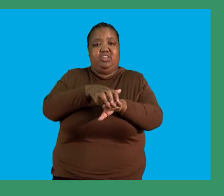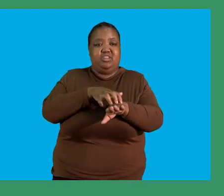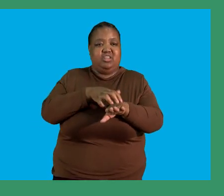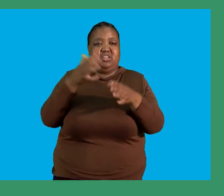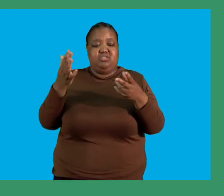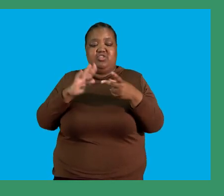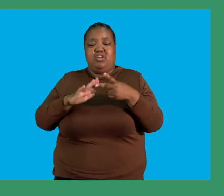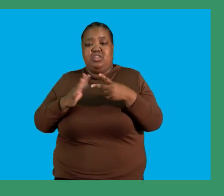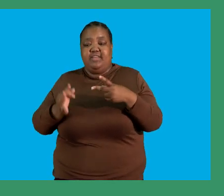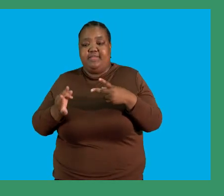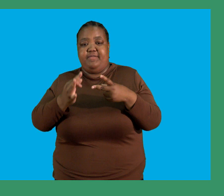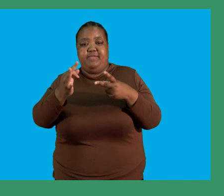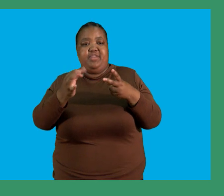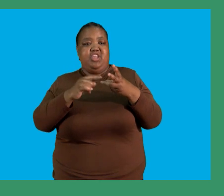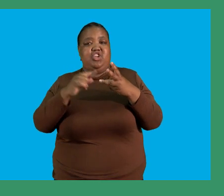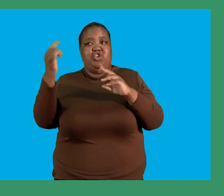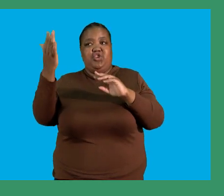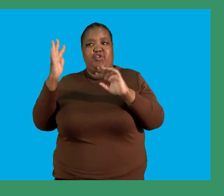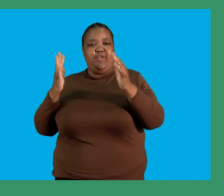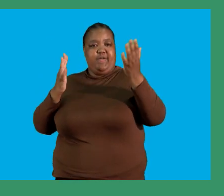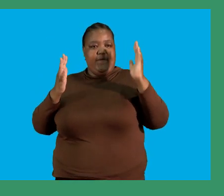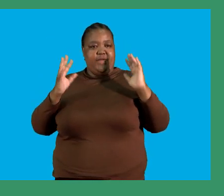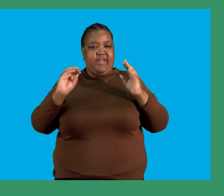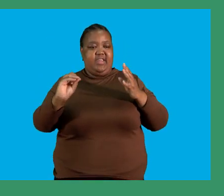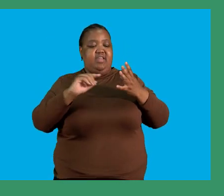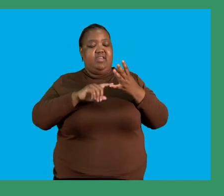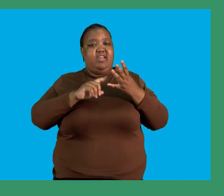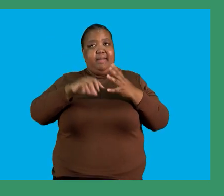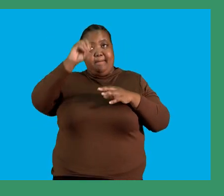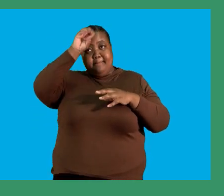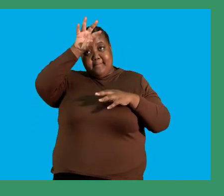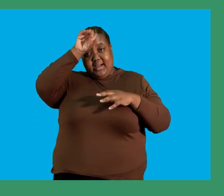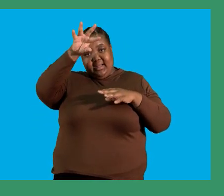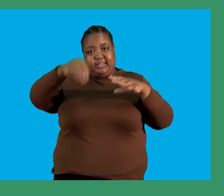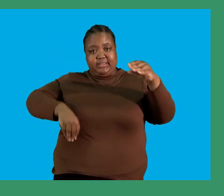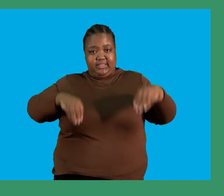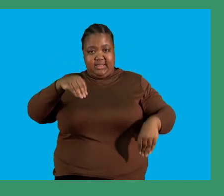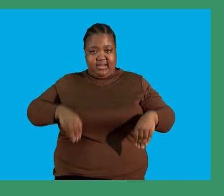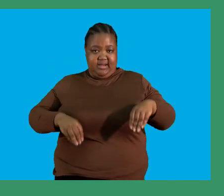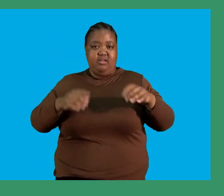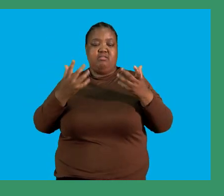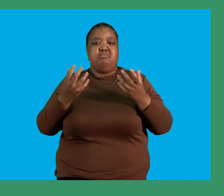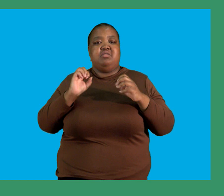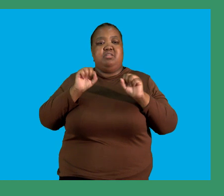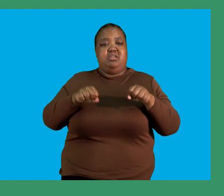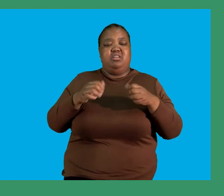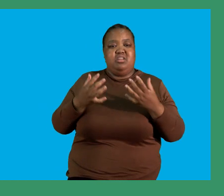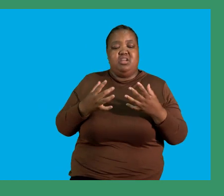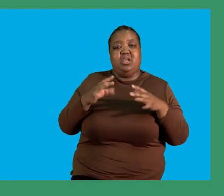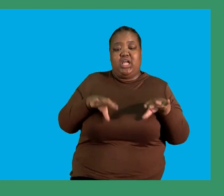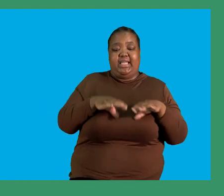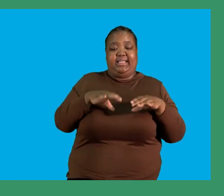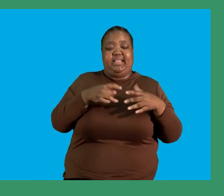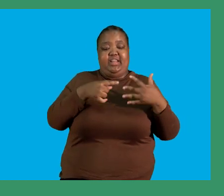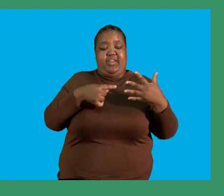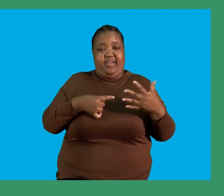to your agriculture. We also have fishing, we have forestry, and we also have mining. So these are